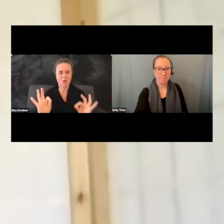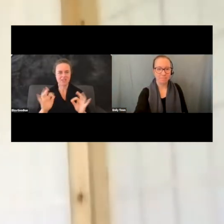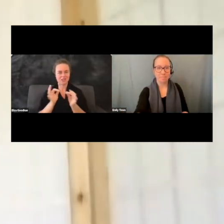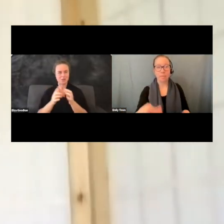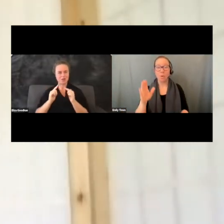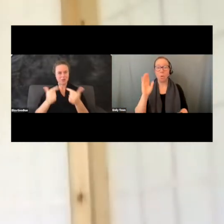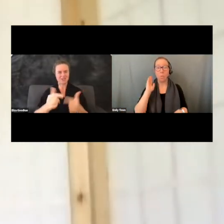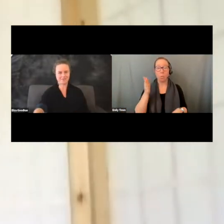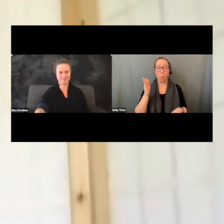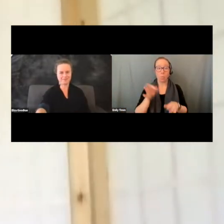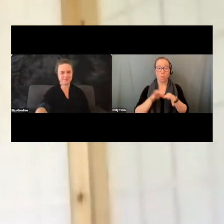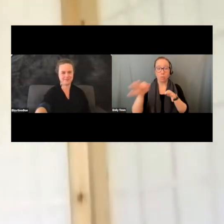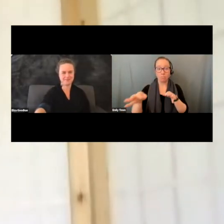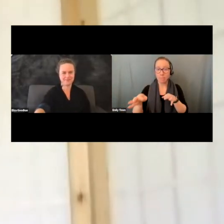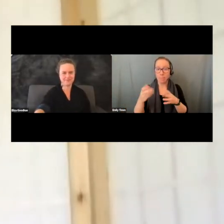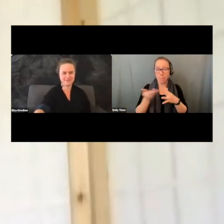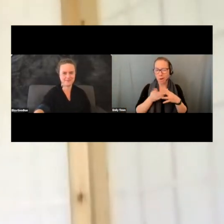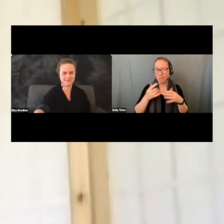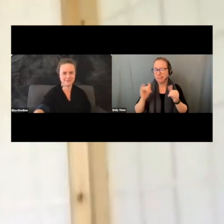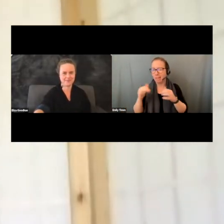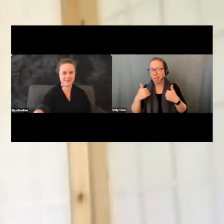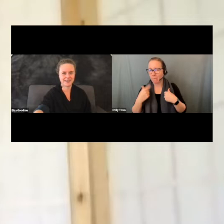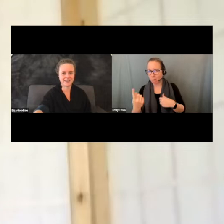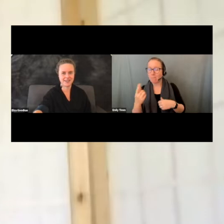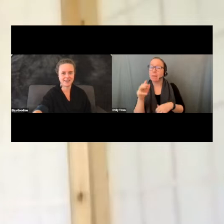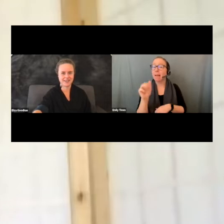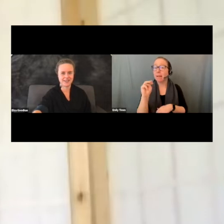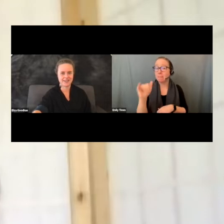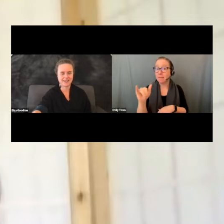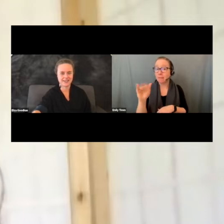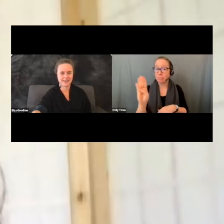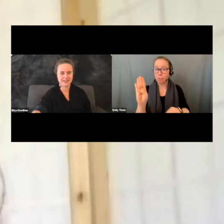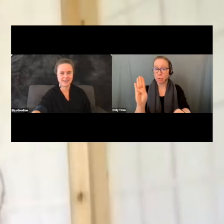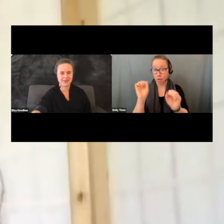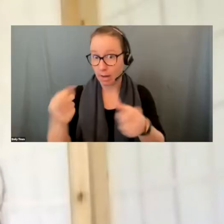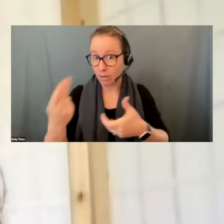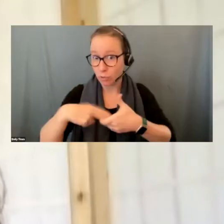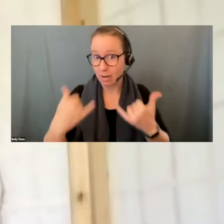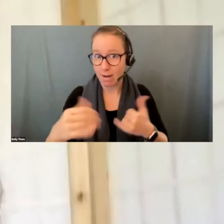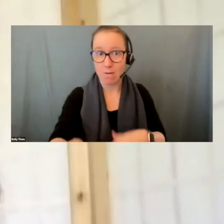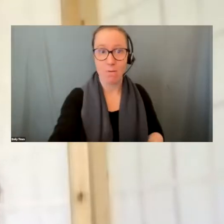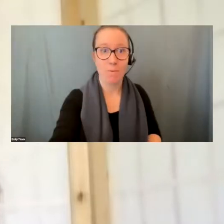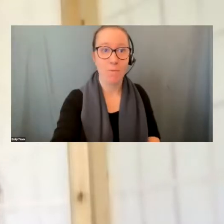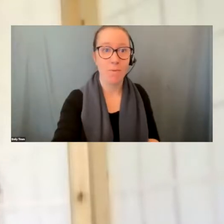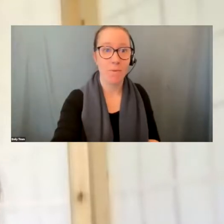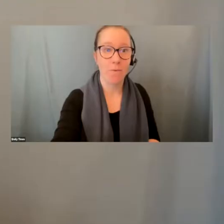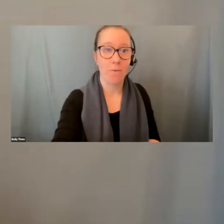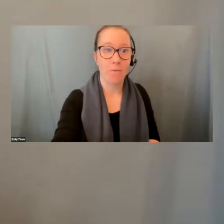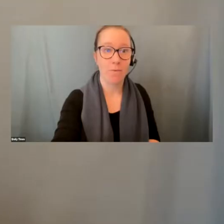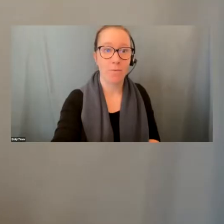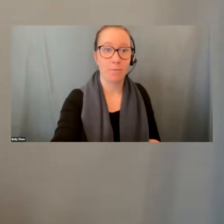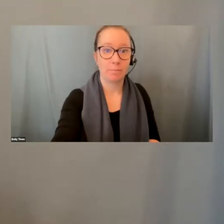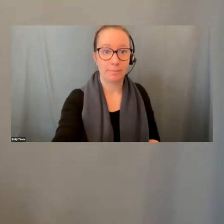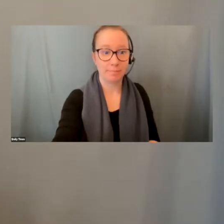one. So Amy Brewer, are you available to join us on the virtual stage? I'm going to turn on your video.